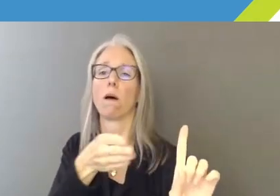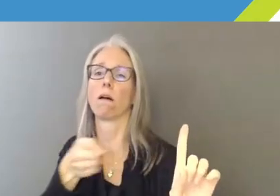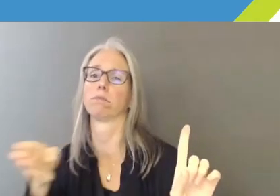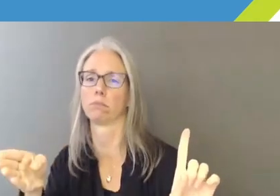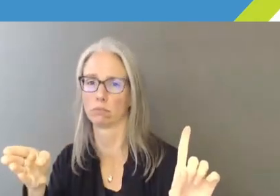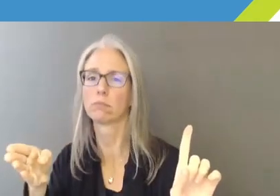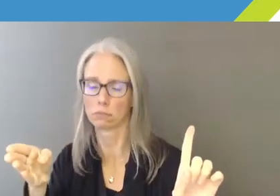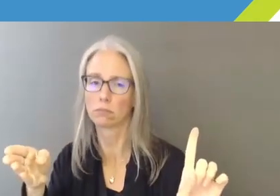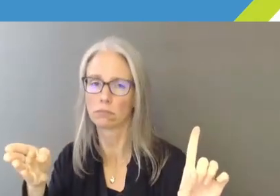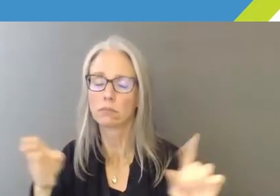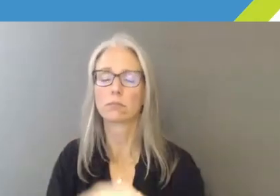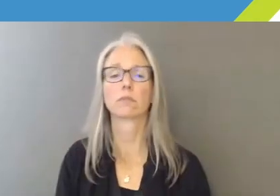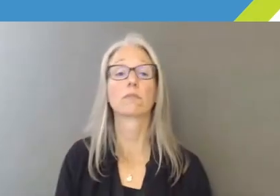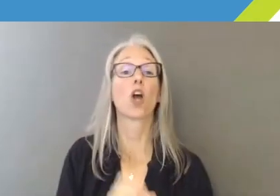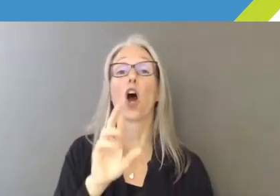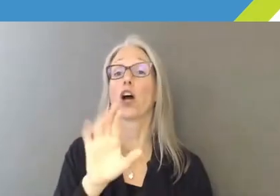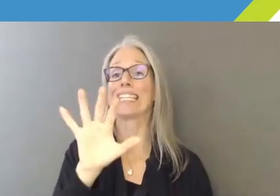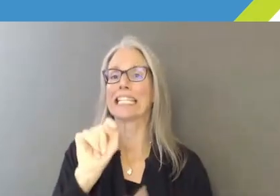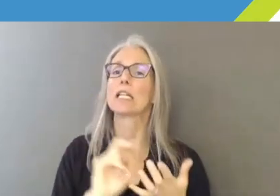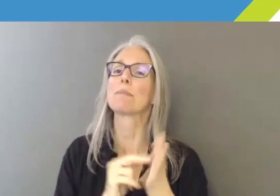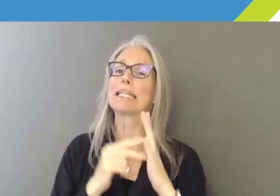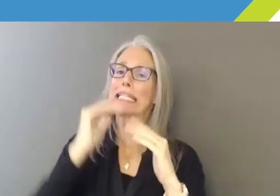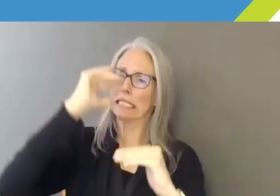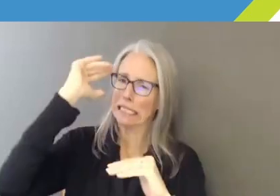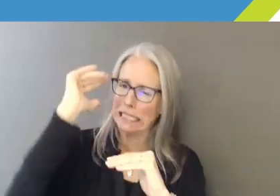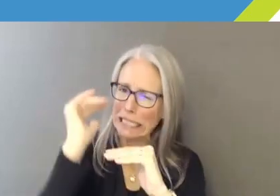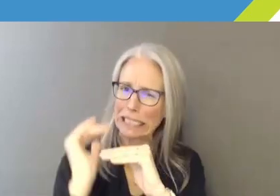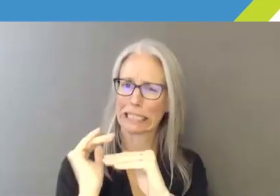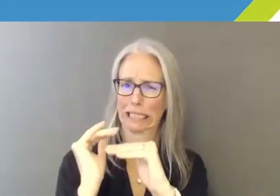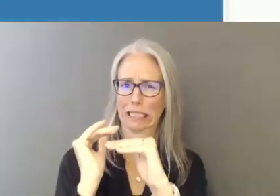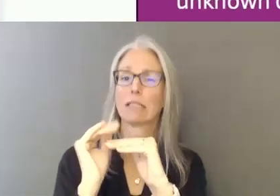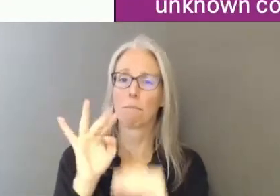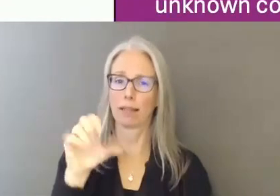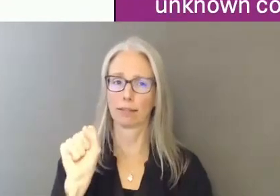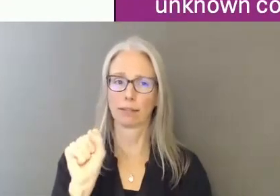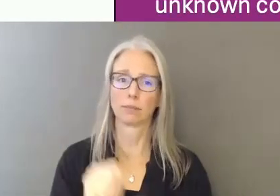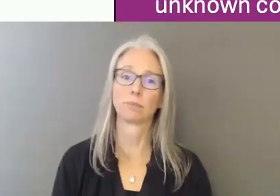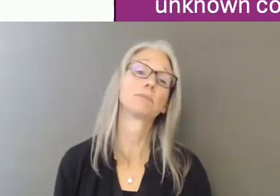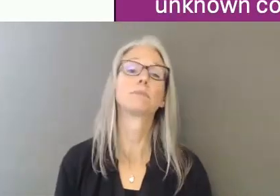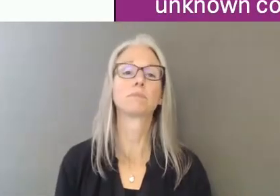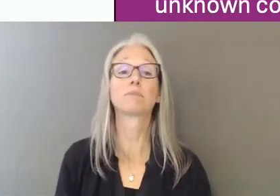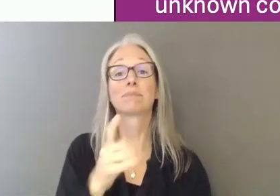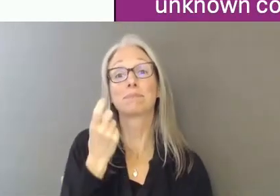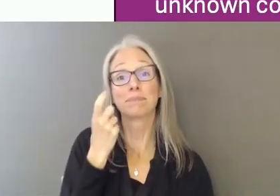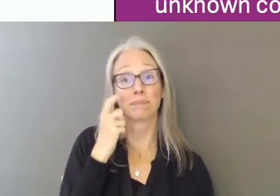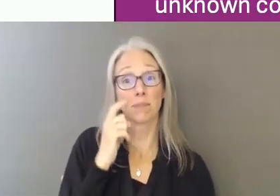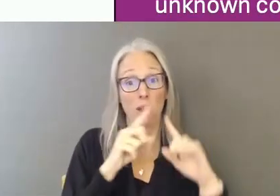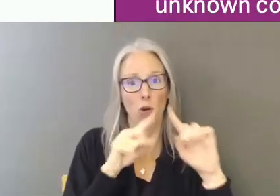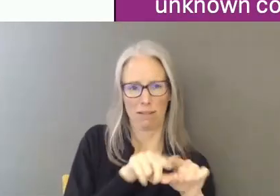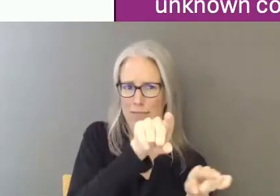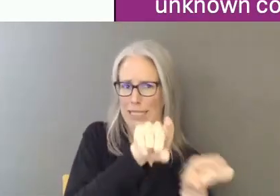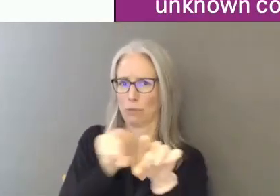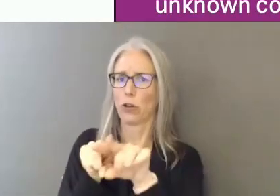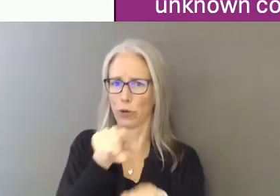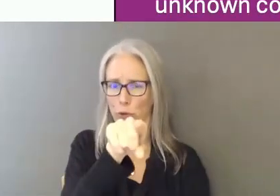of mitigating that risk. So this is another summary essentially of levels of evidence comparable to the pyramid that I just showed. So